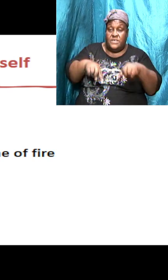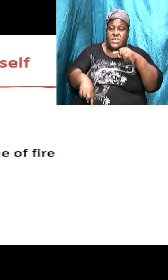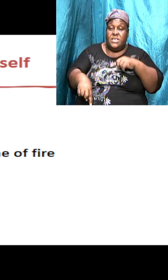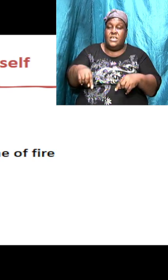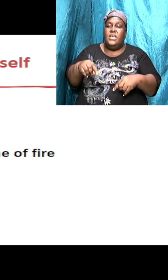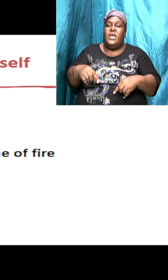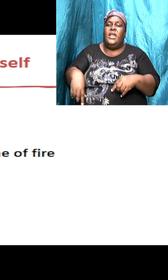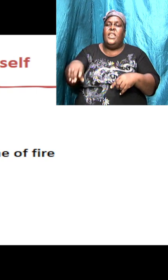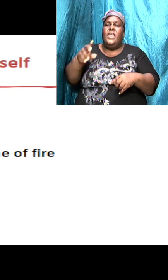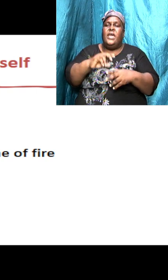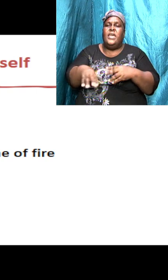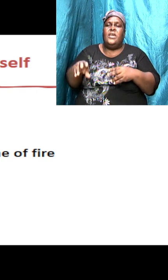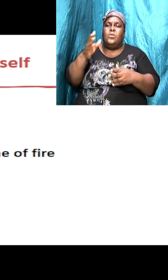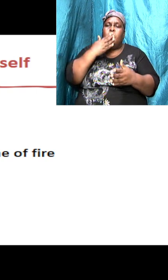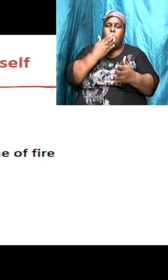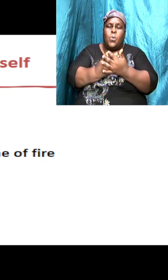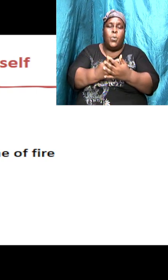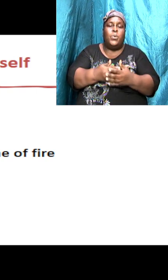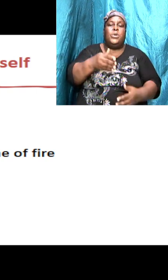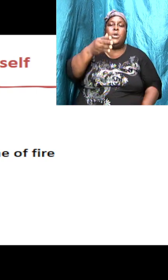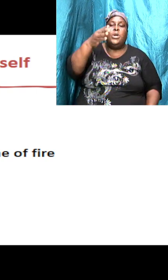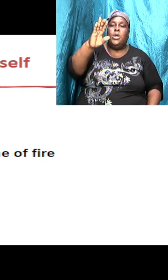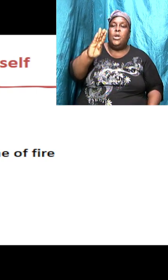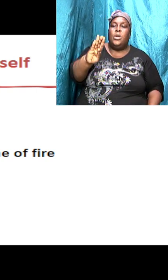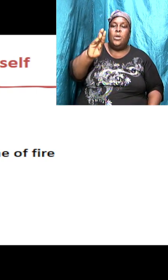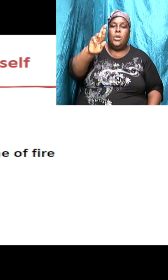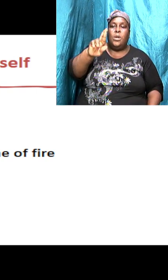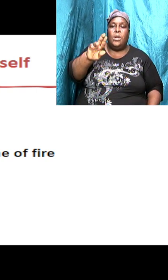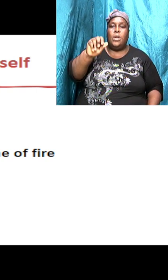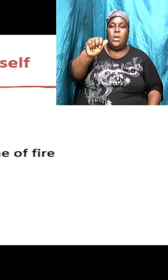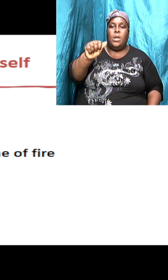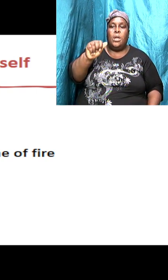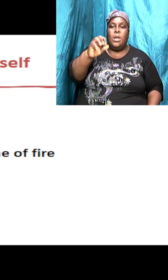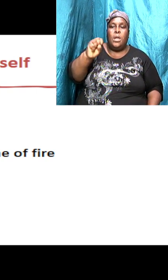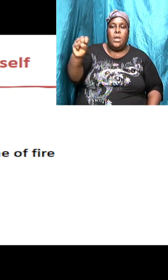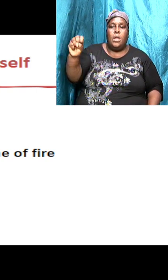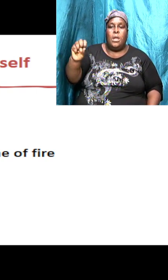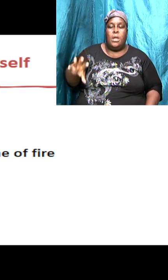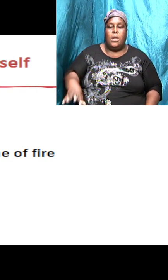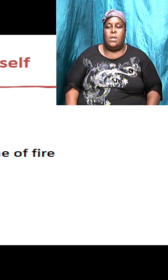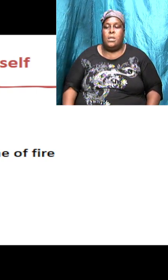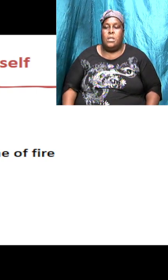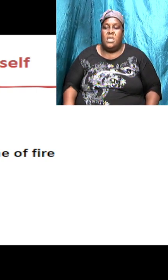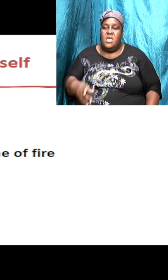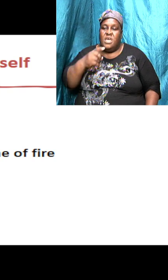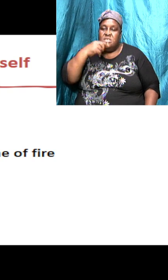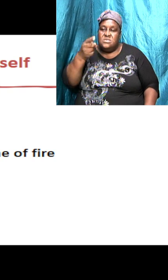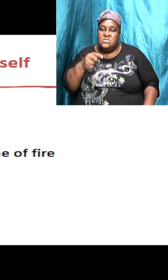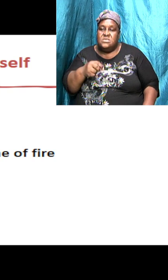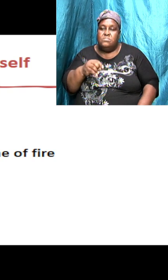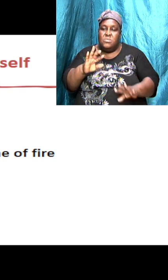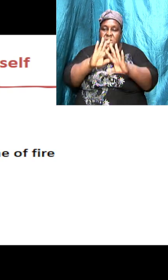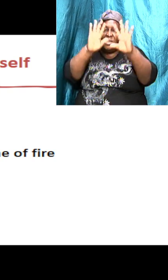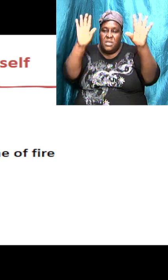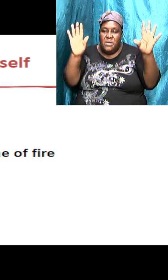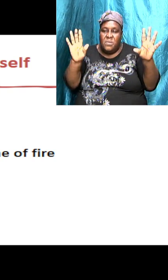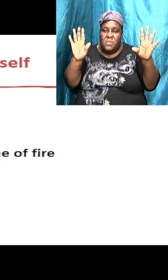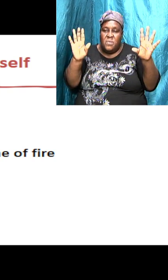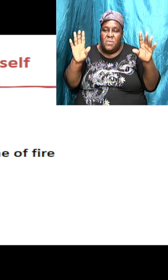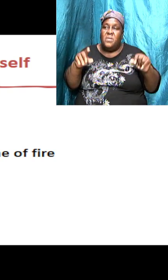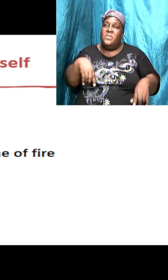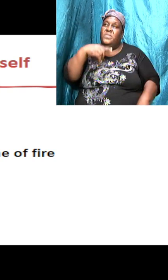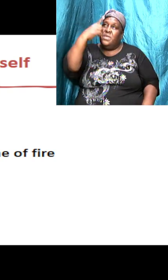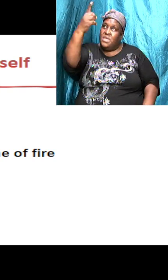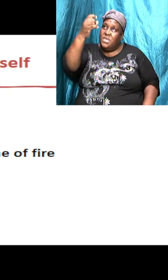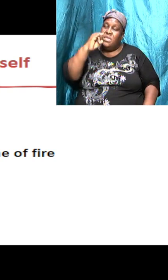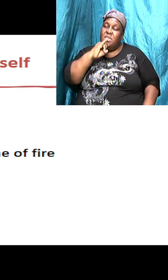brass. And we want to make that point abundantly clear that he